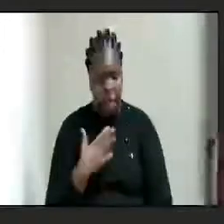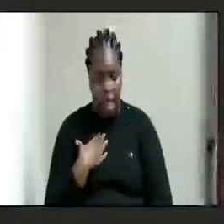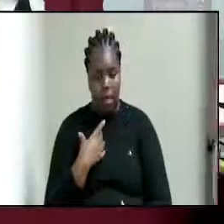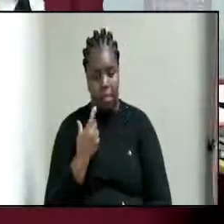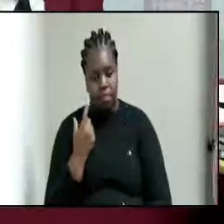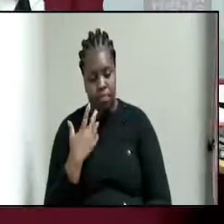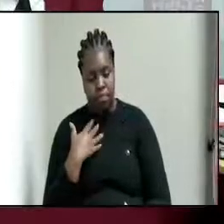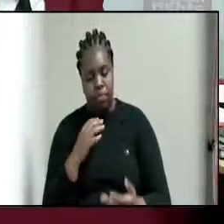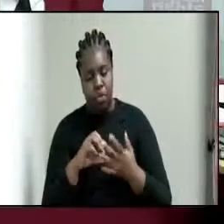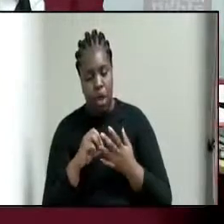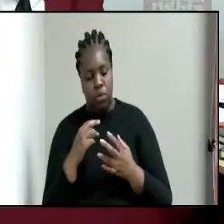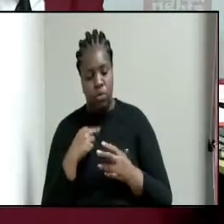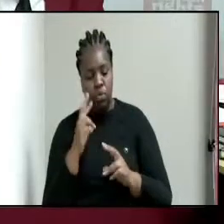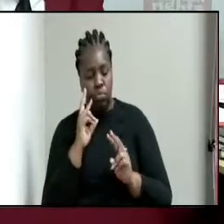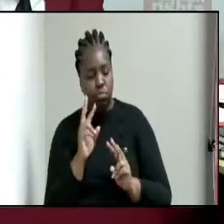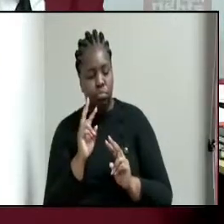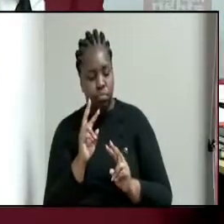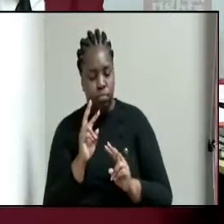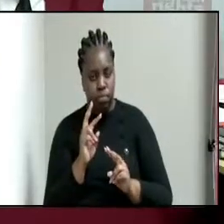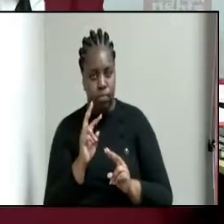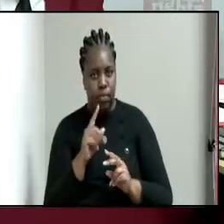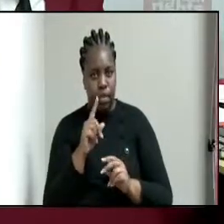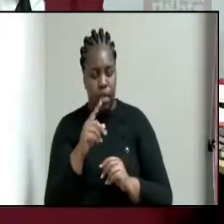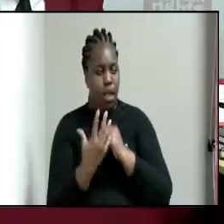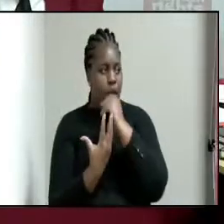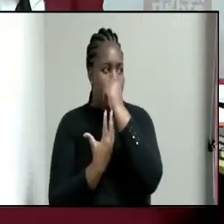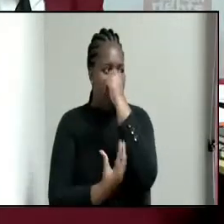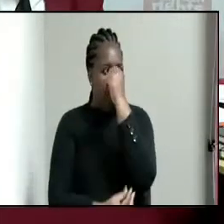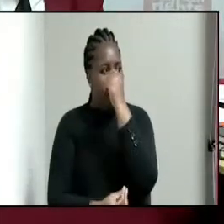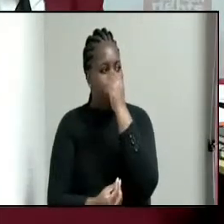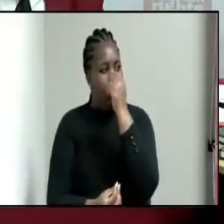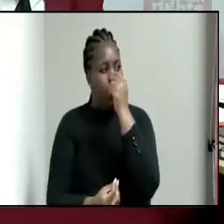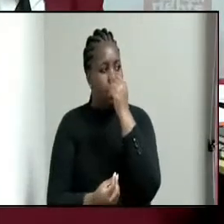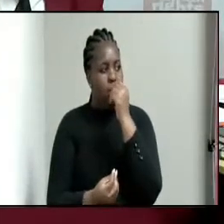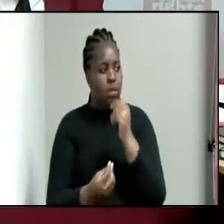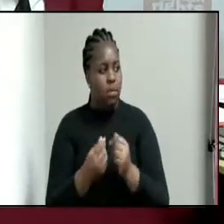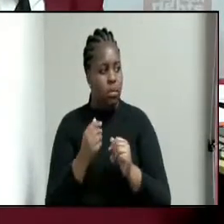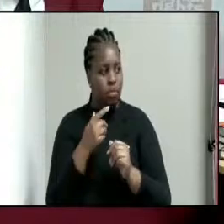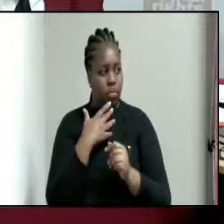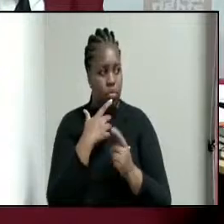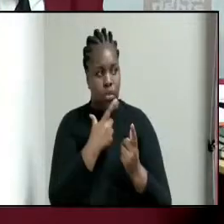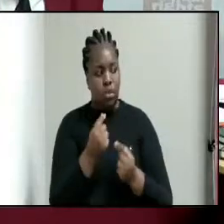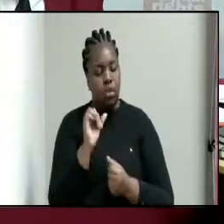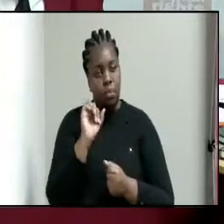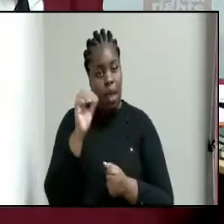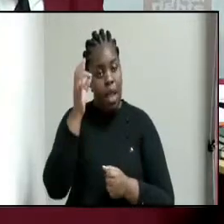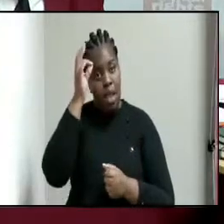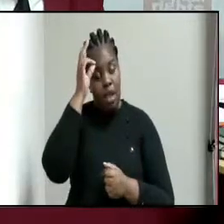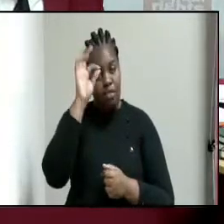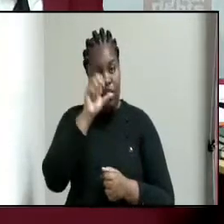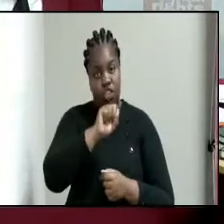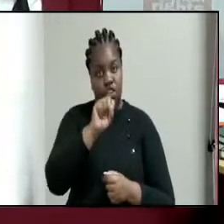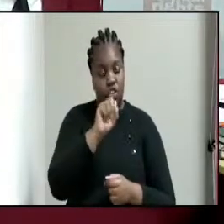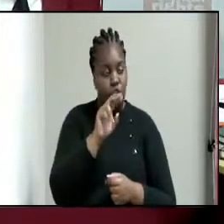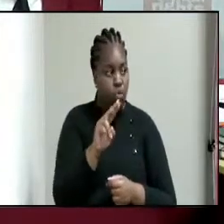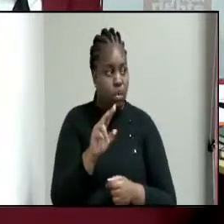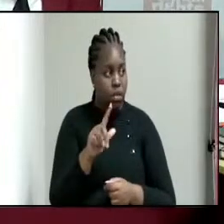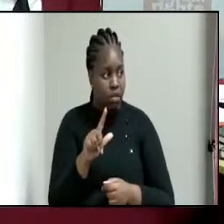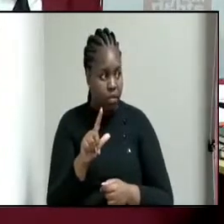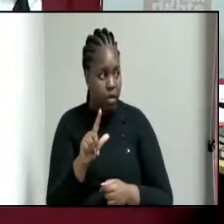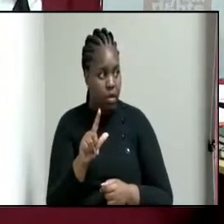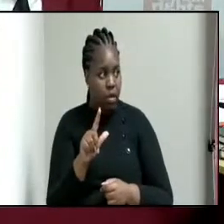then have a look at the almost the poverty alleviation of efforts by government, Section